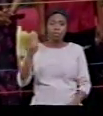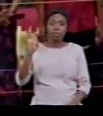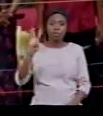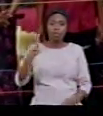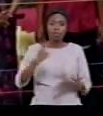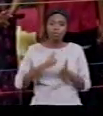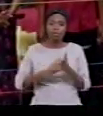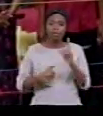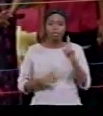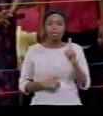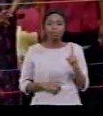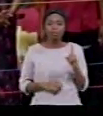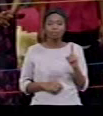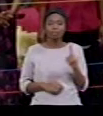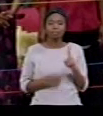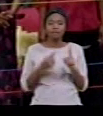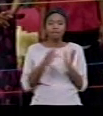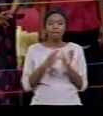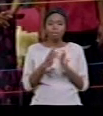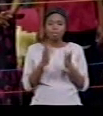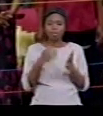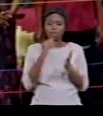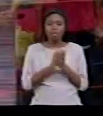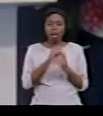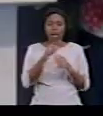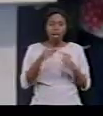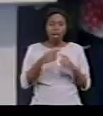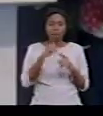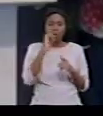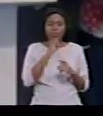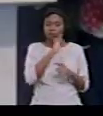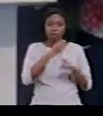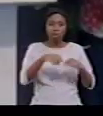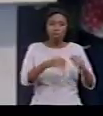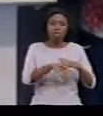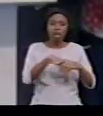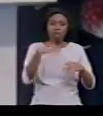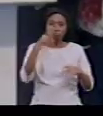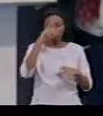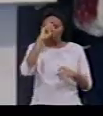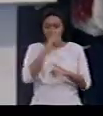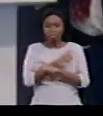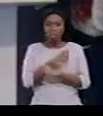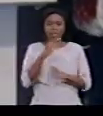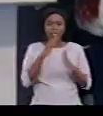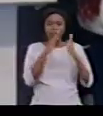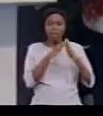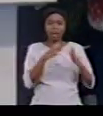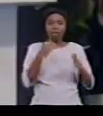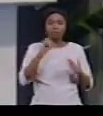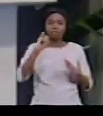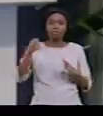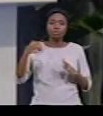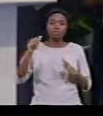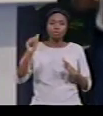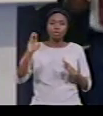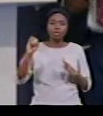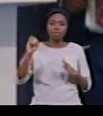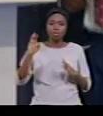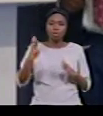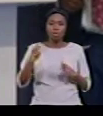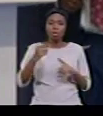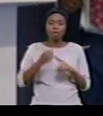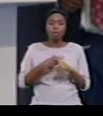1, the Bible says, when Israel went out of Egypt, the house of Jacob from a people of strange